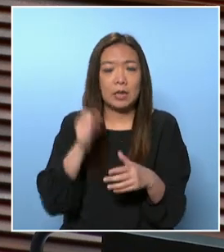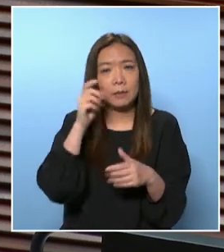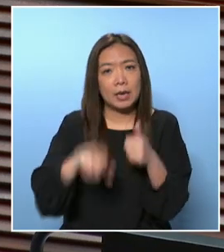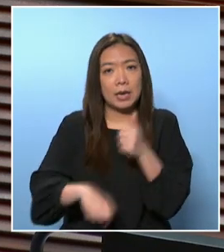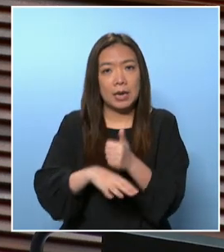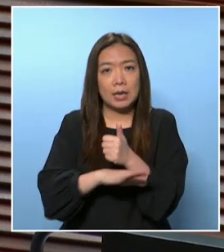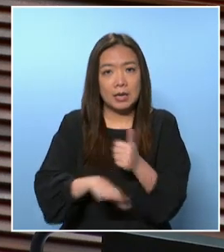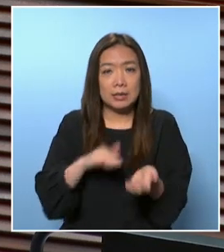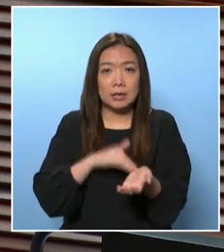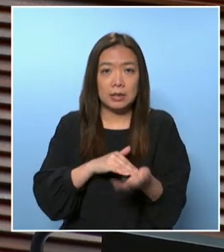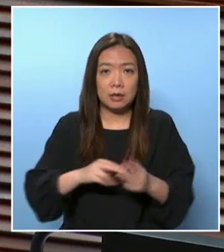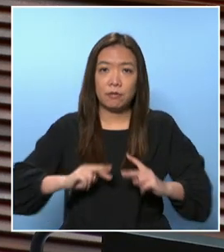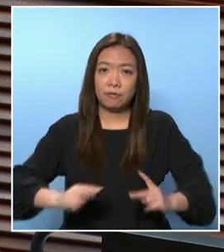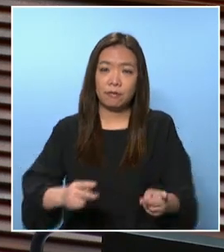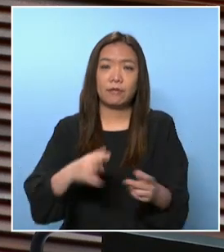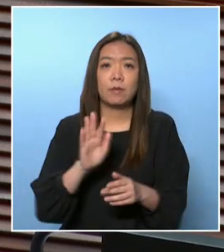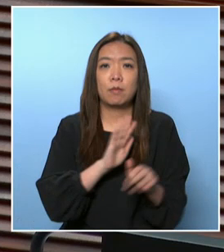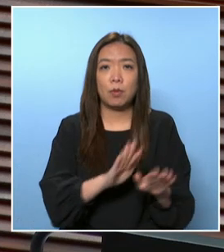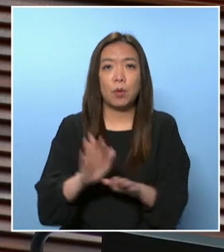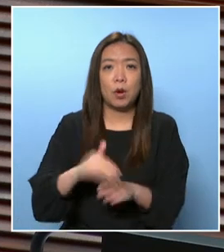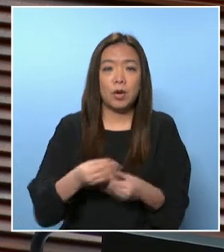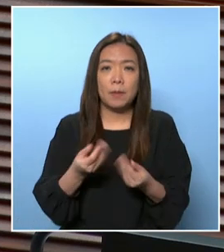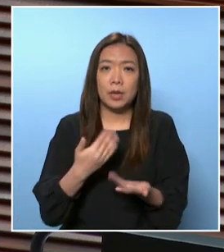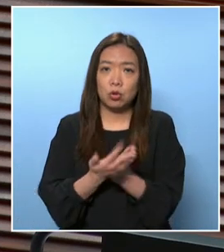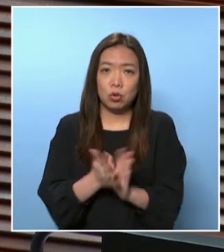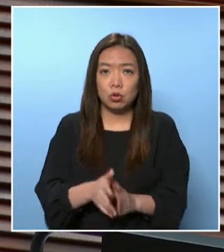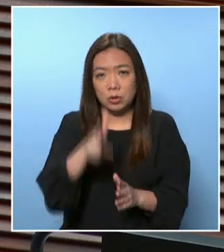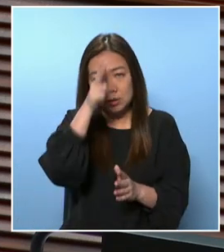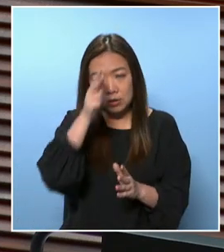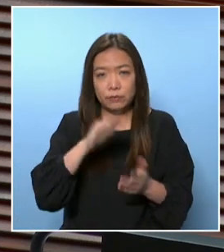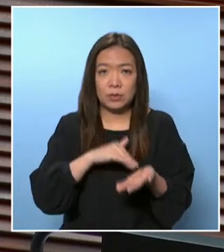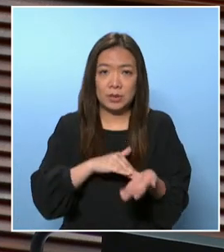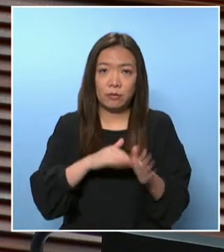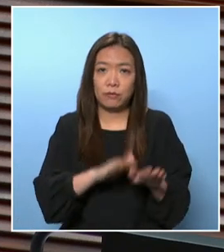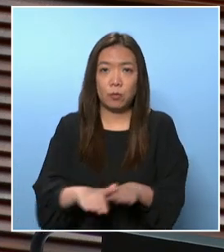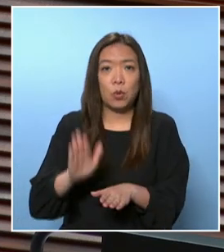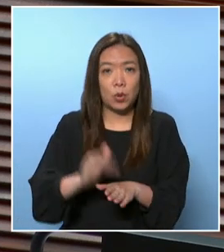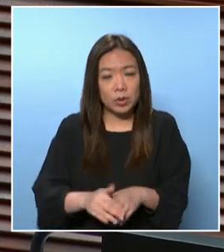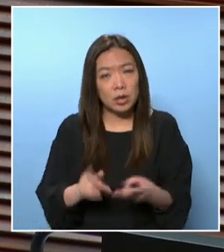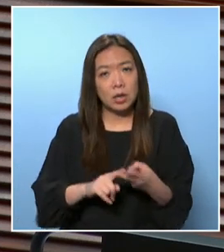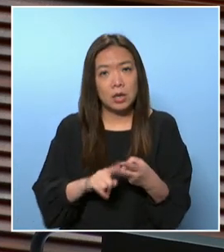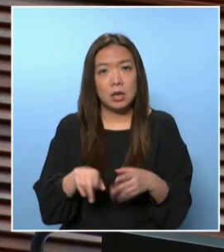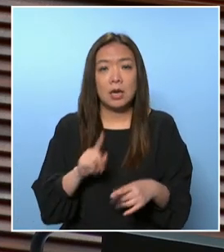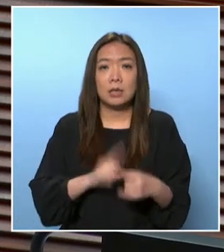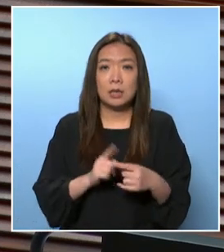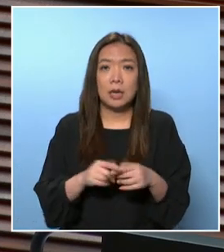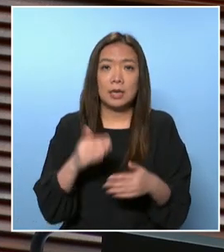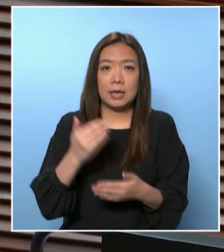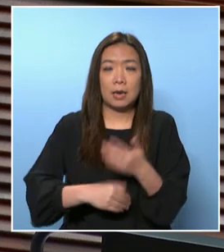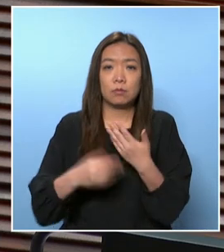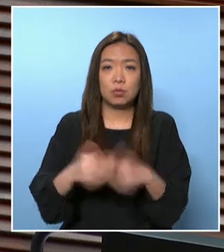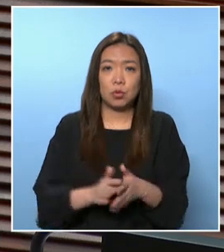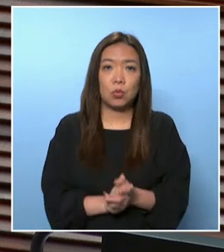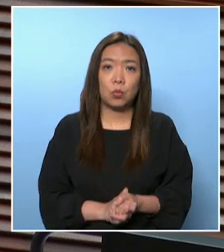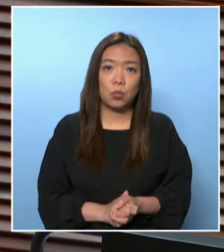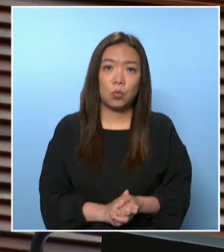particular dedicated team for the medical care services, and we can make available all kinds of medical services. This